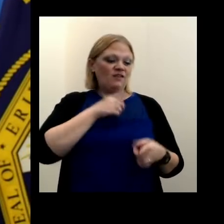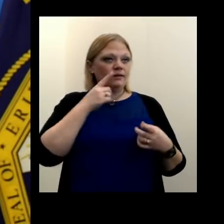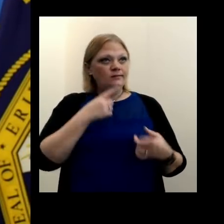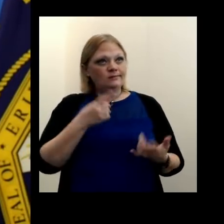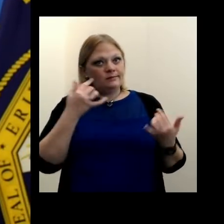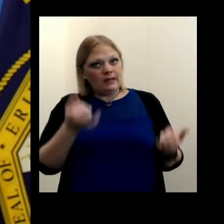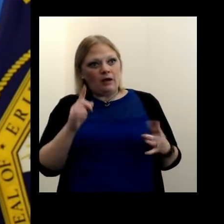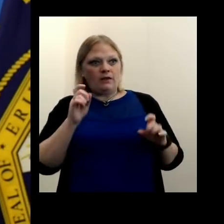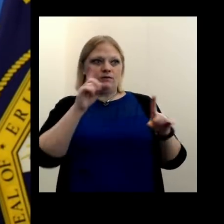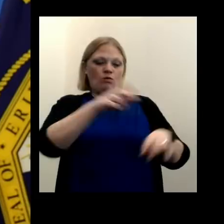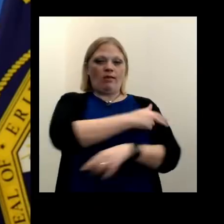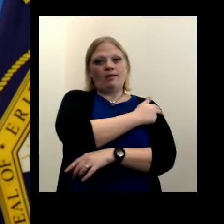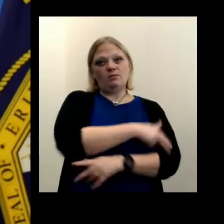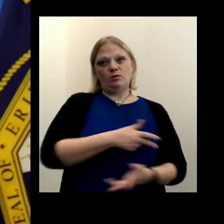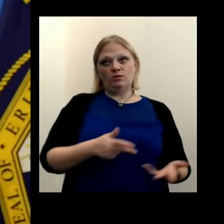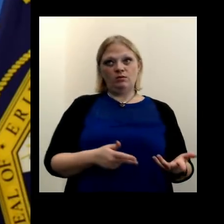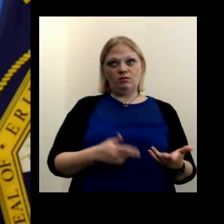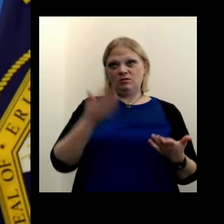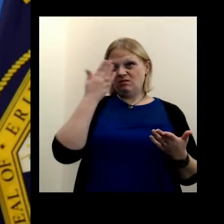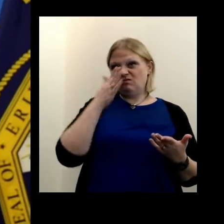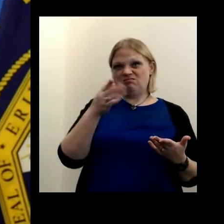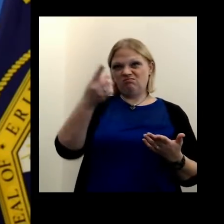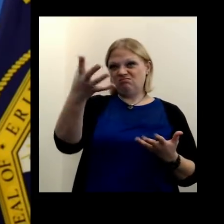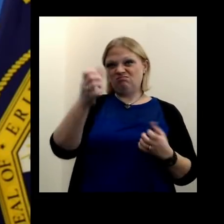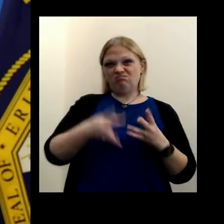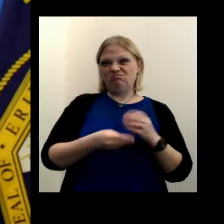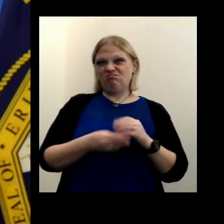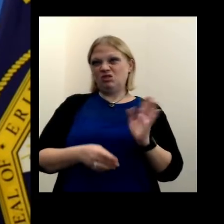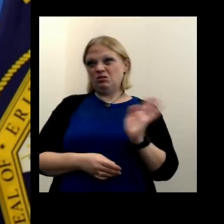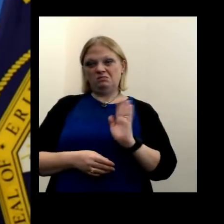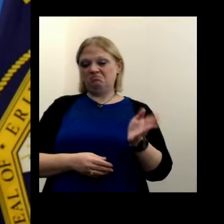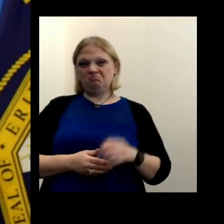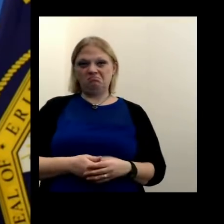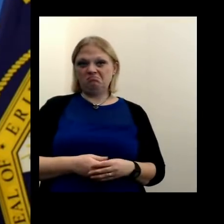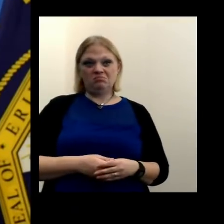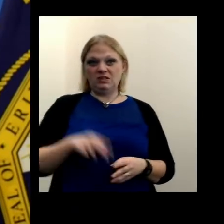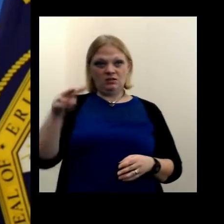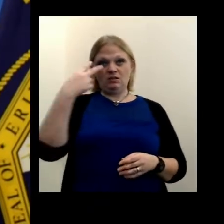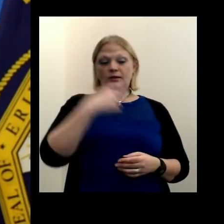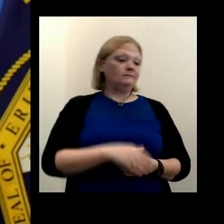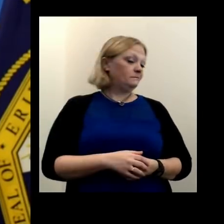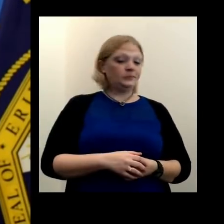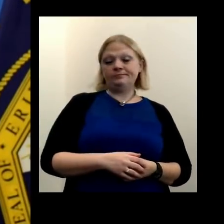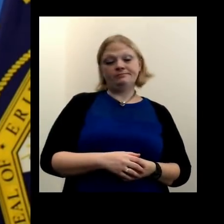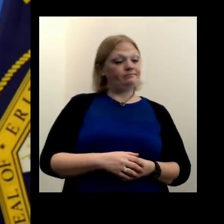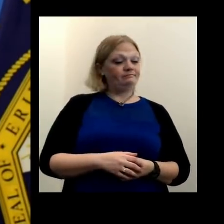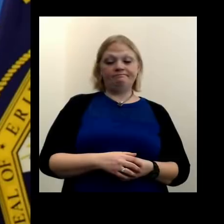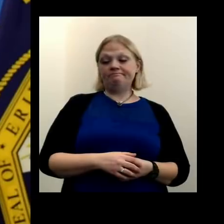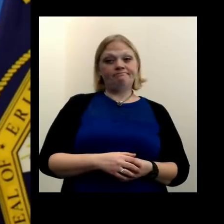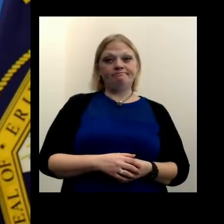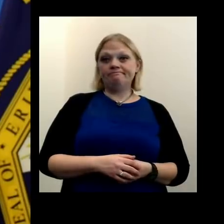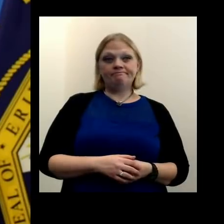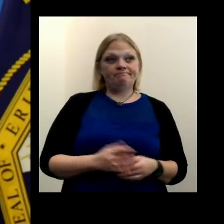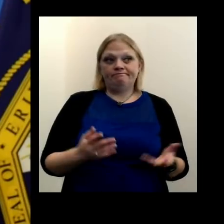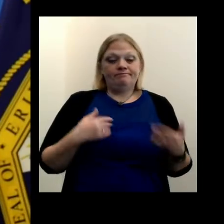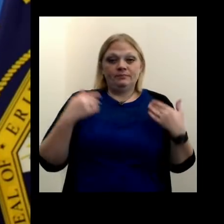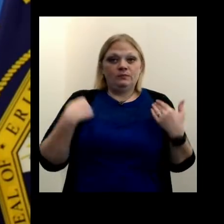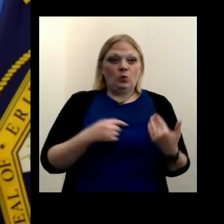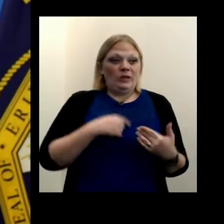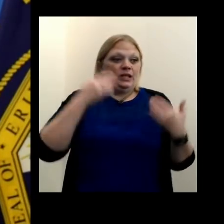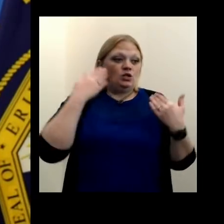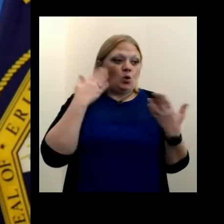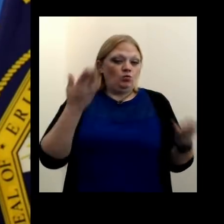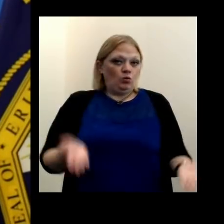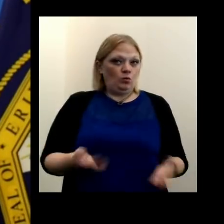hospital. I don't know if you want anything else, but Dr. Burstein's looking at me, shaking her head, saying, no, I think we got it. We don't know. We